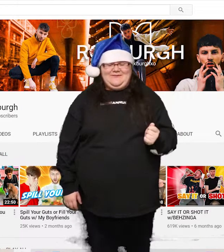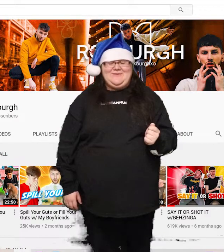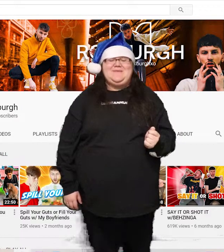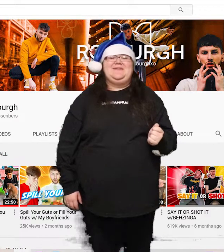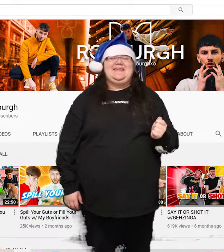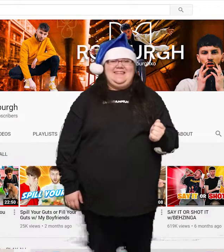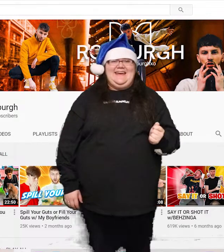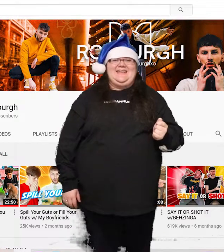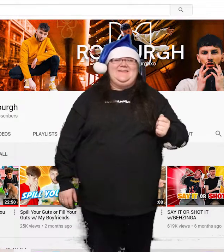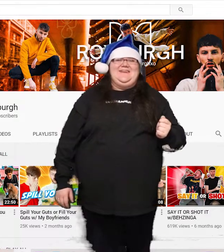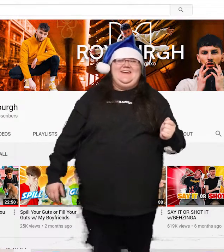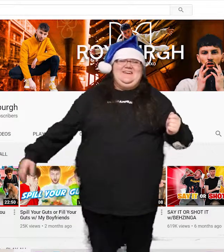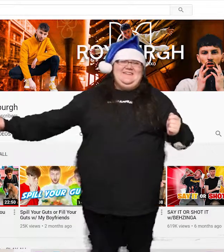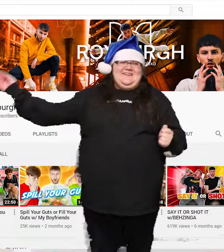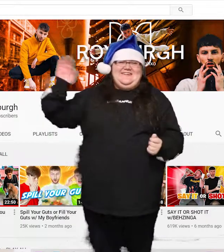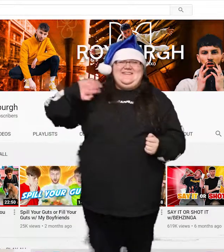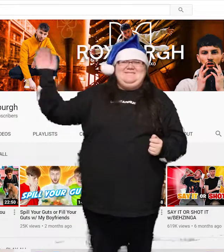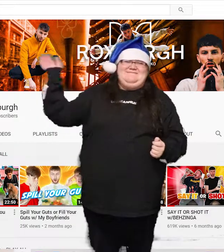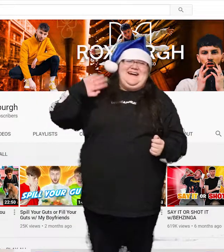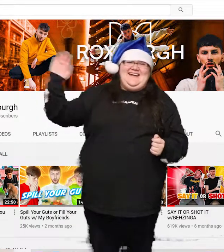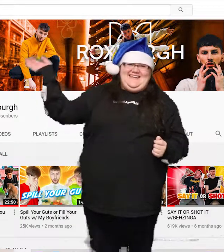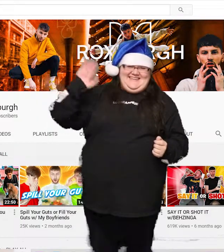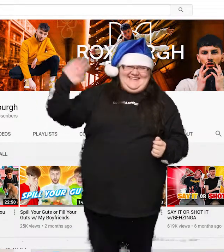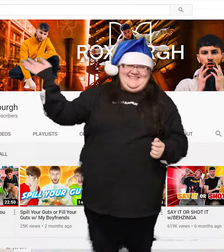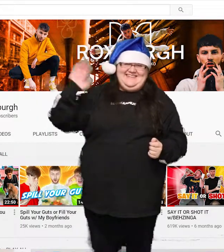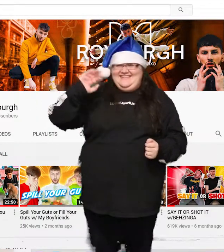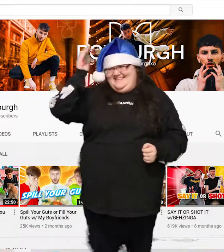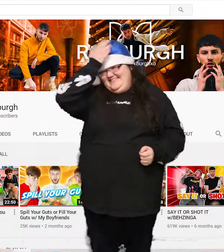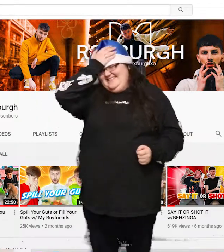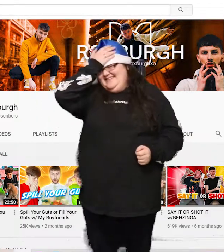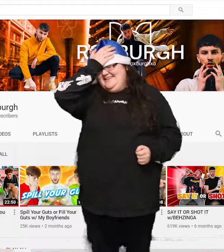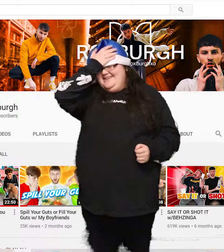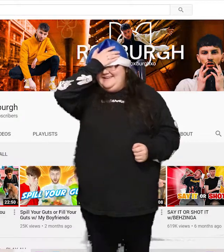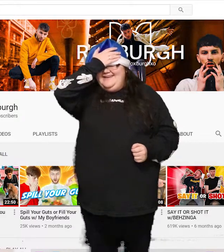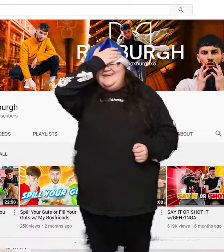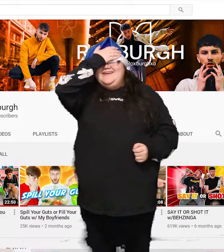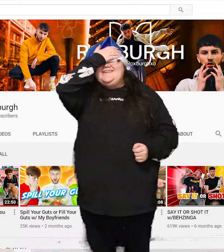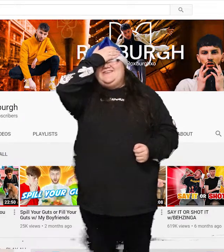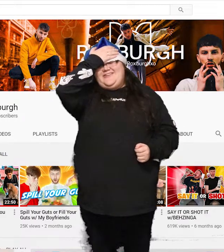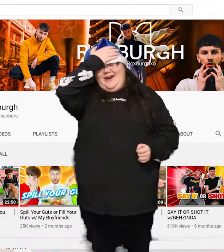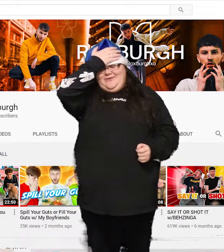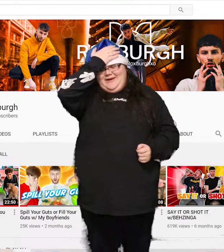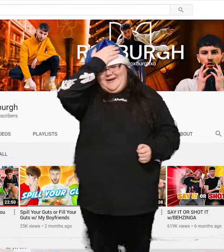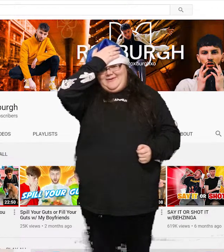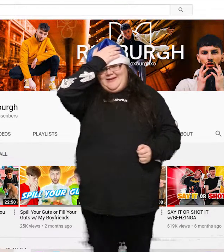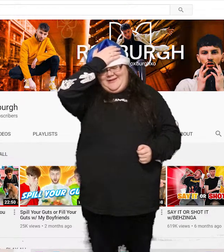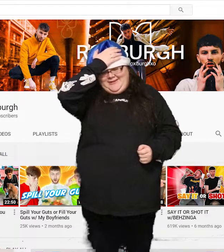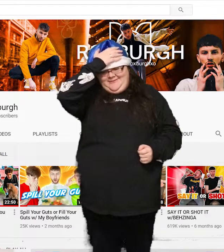beautiful, wonderful people in the next video. Dear God, what did I witness?